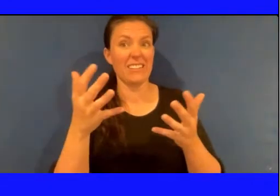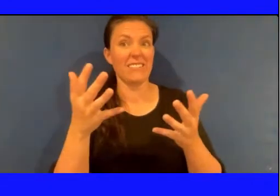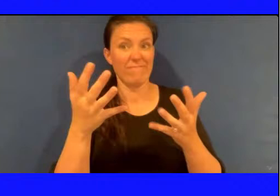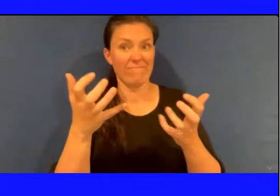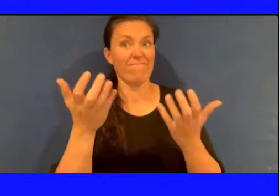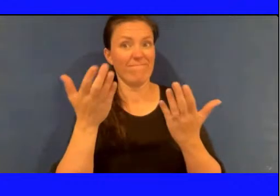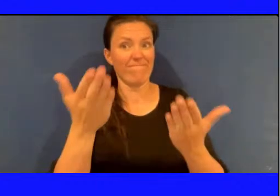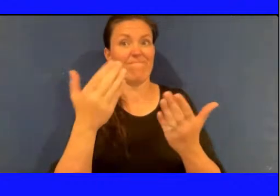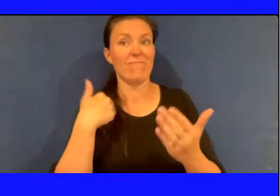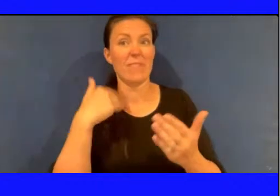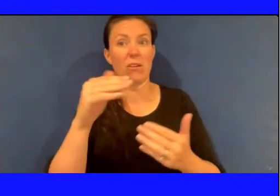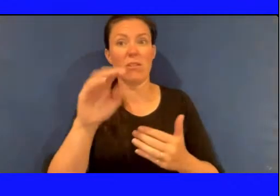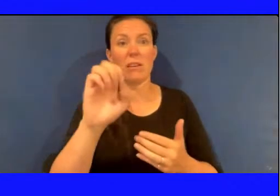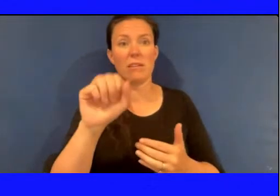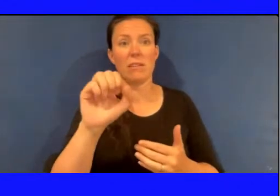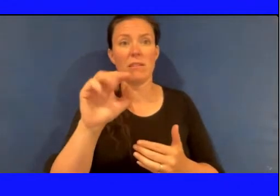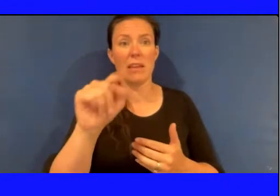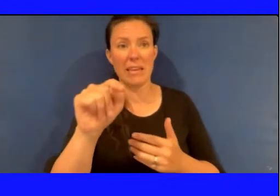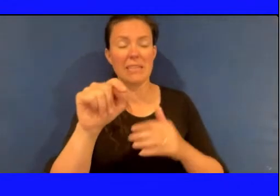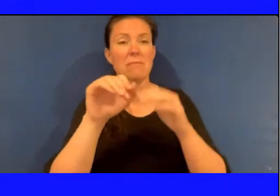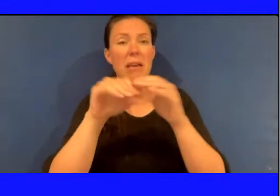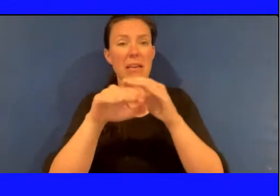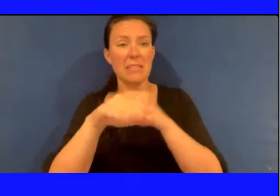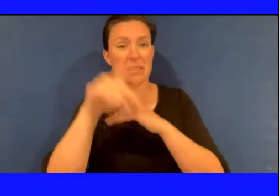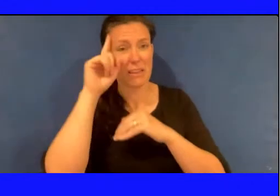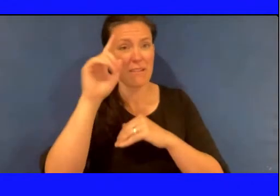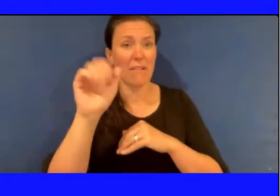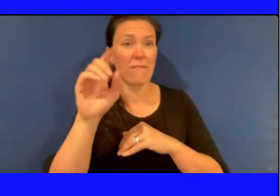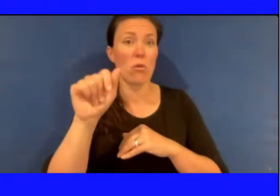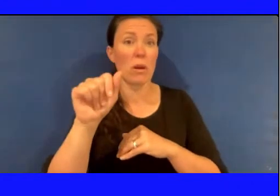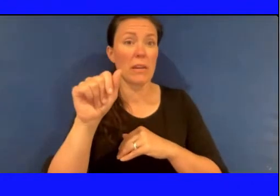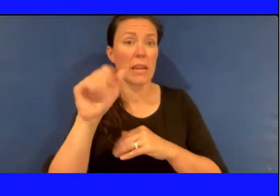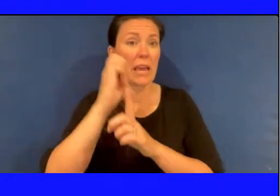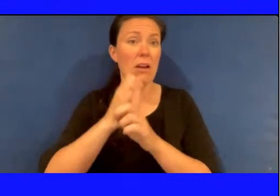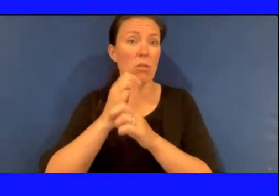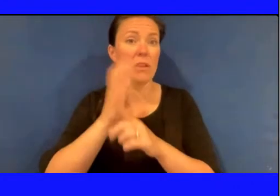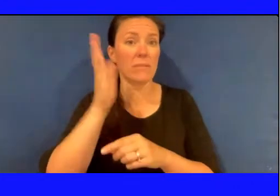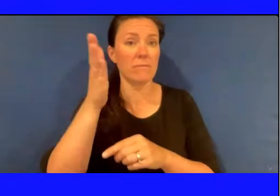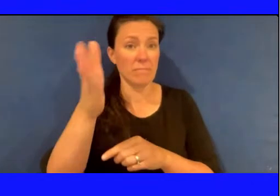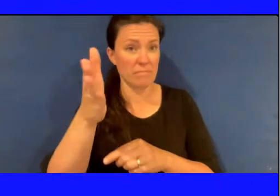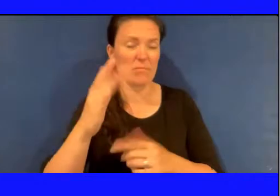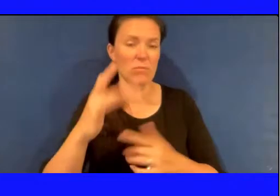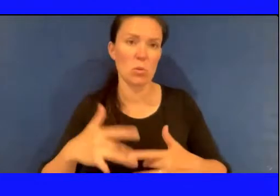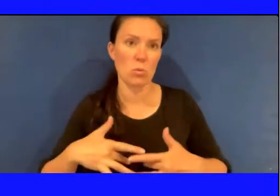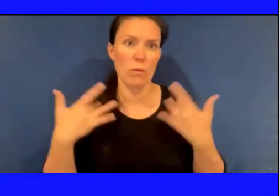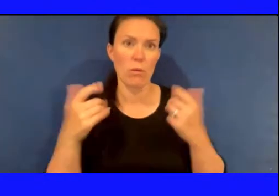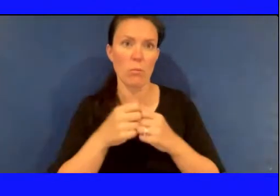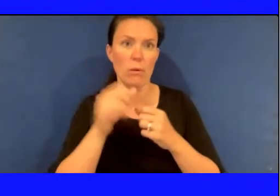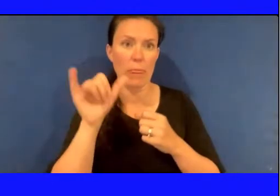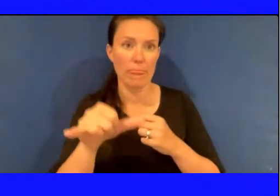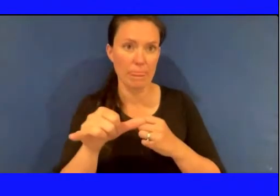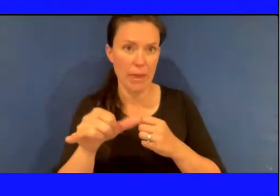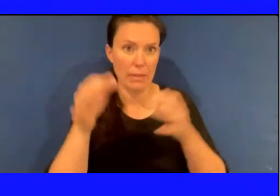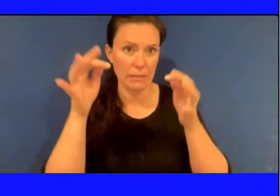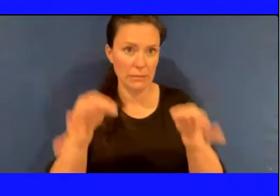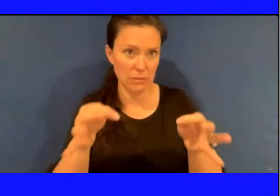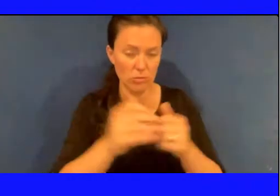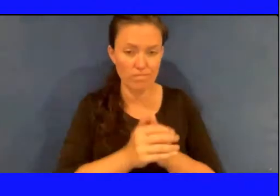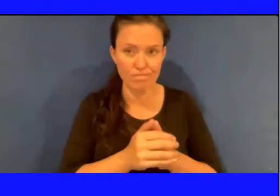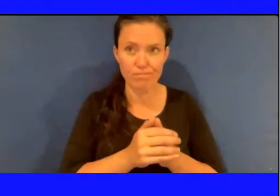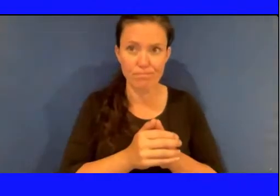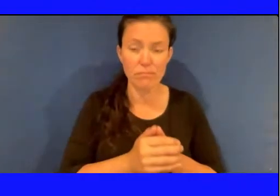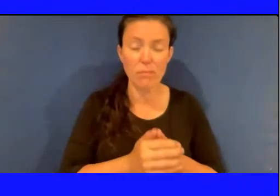have an easement for a future ADA elevator. So we're super excited about that. In working with an H&H, we realized